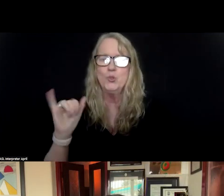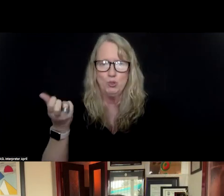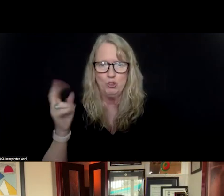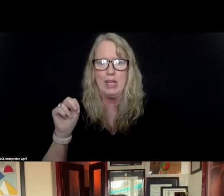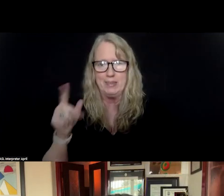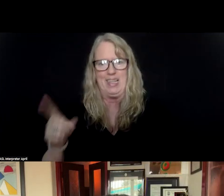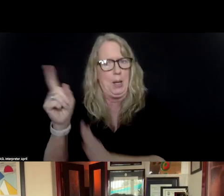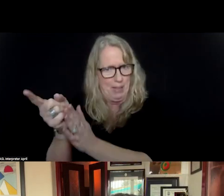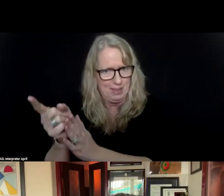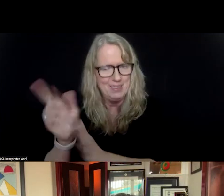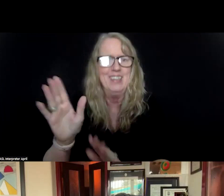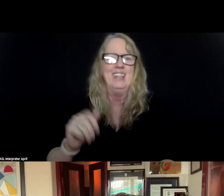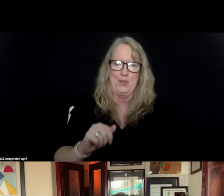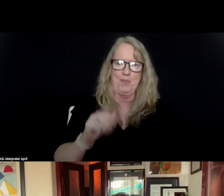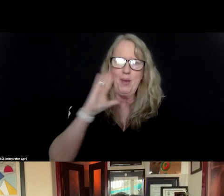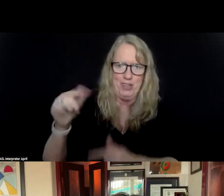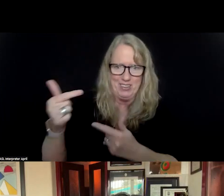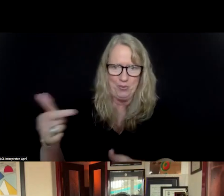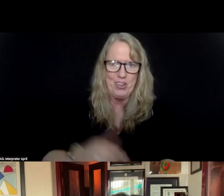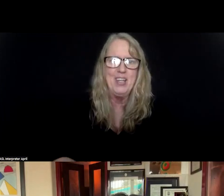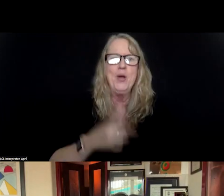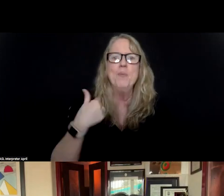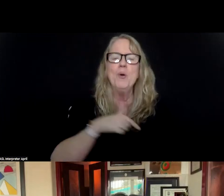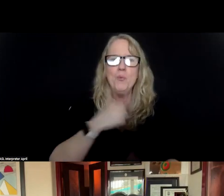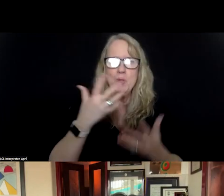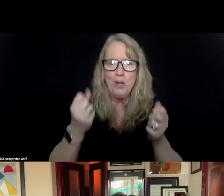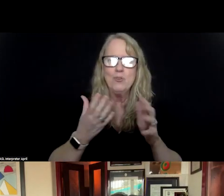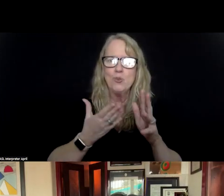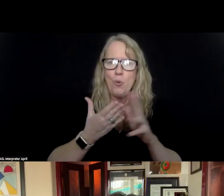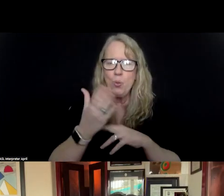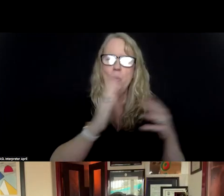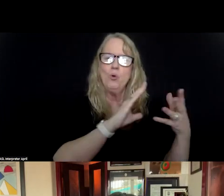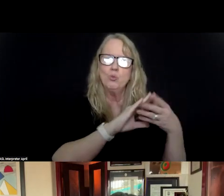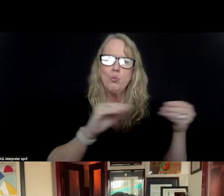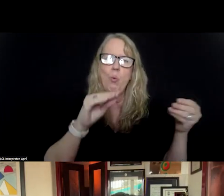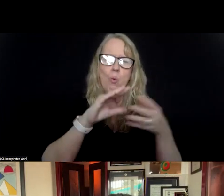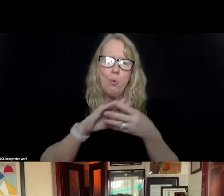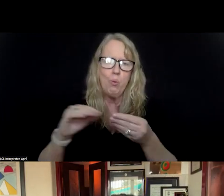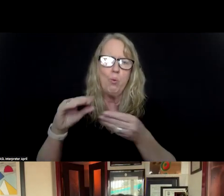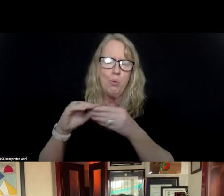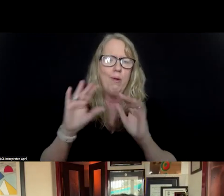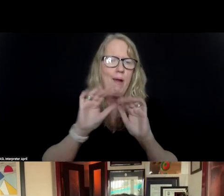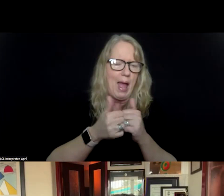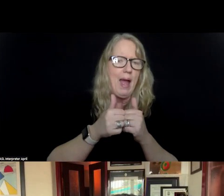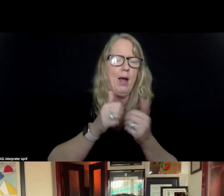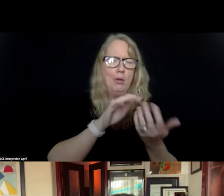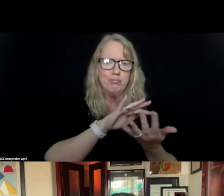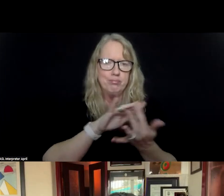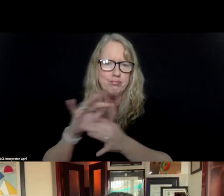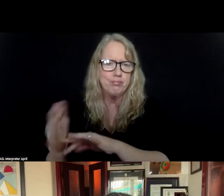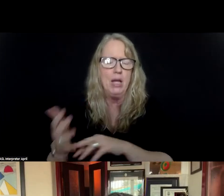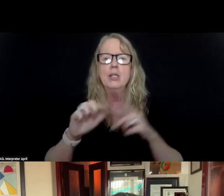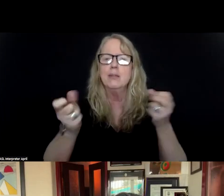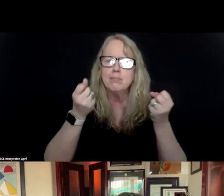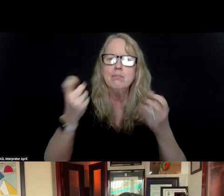Well, in a minute, I'll hand it over to Jason, but we wanted to go through the story of how we got here. Because a lot of